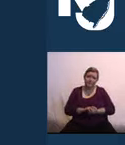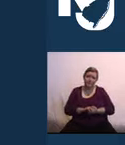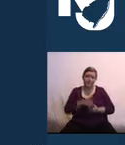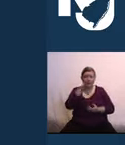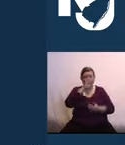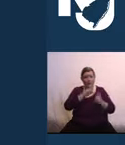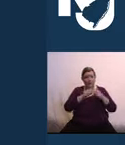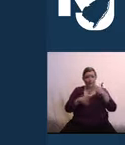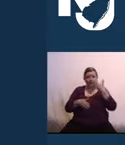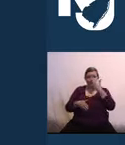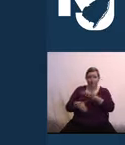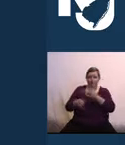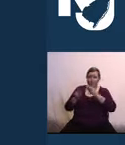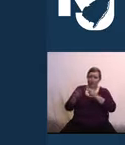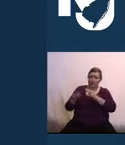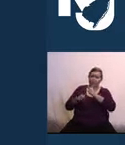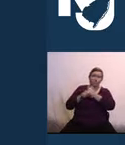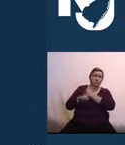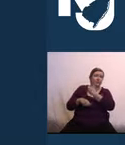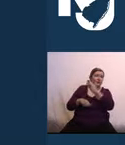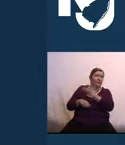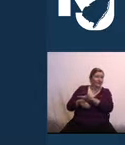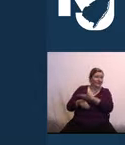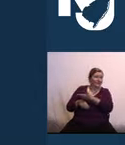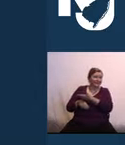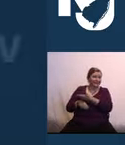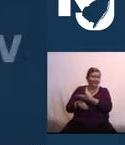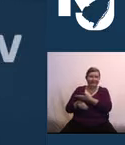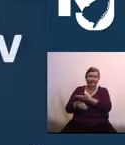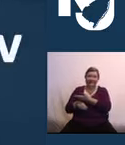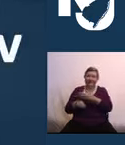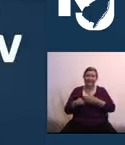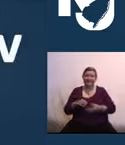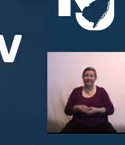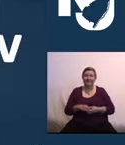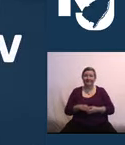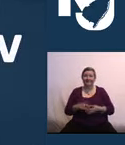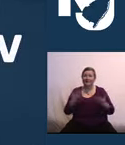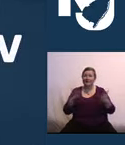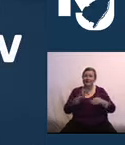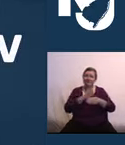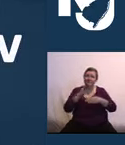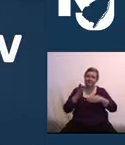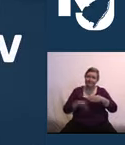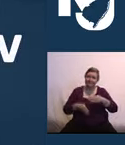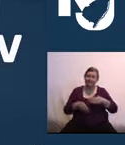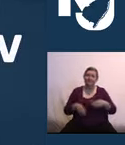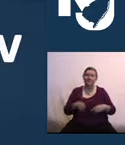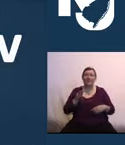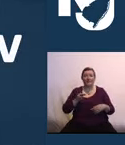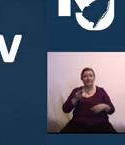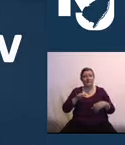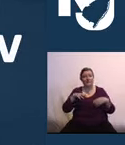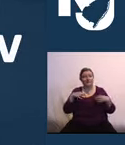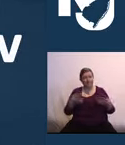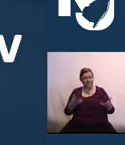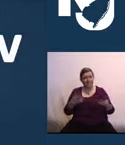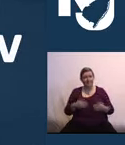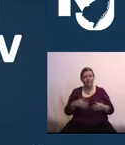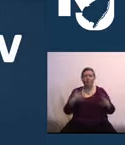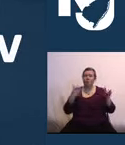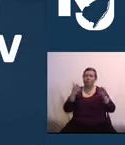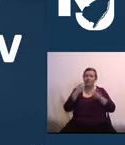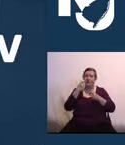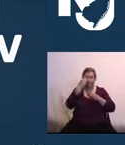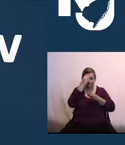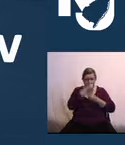all take a little of her spirit with us. And that is where we'll leave things for this Monday. A quick program note, and that is we'll be back